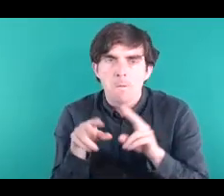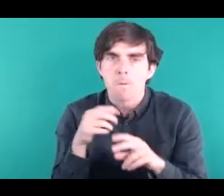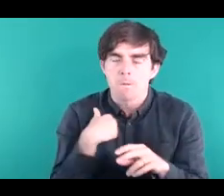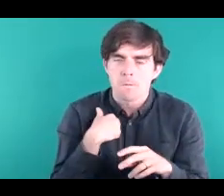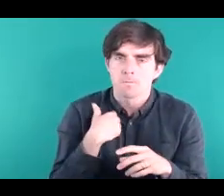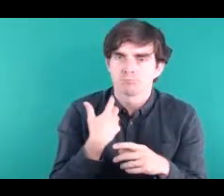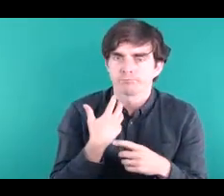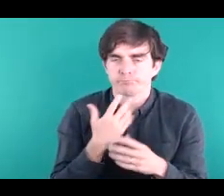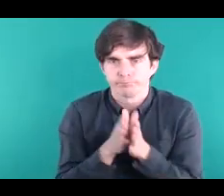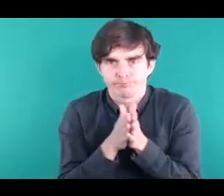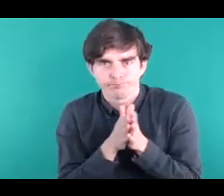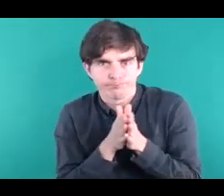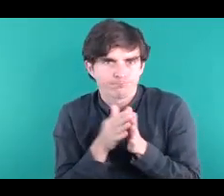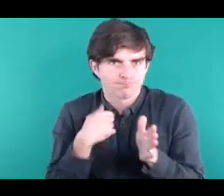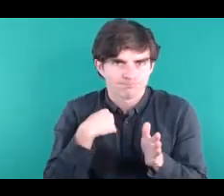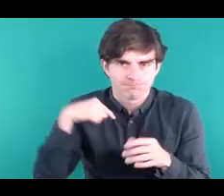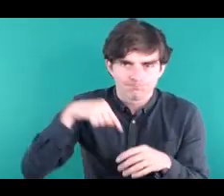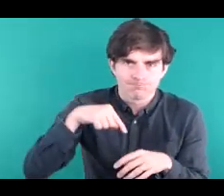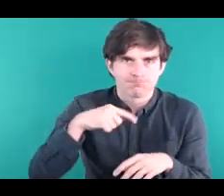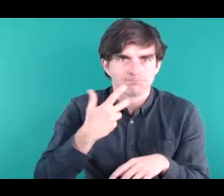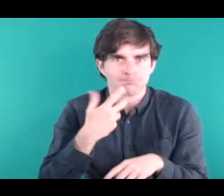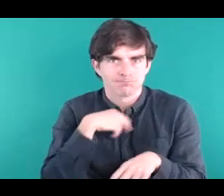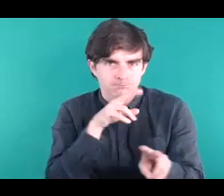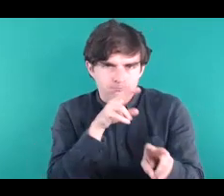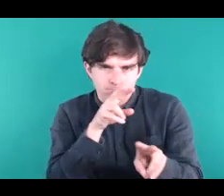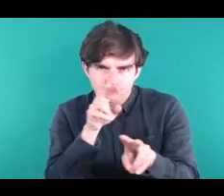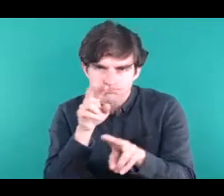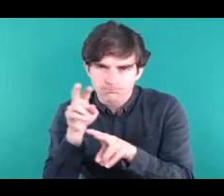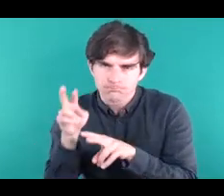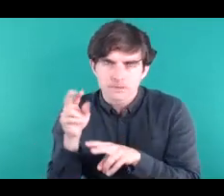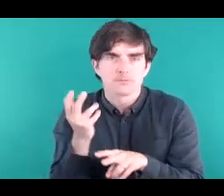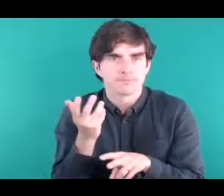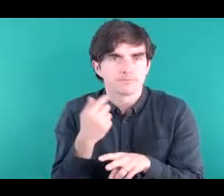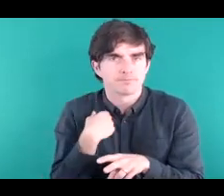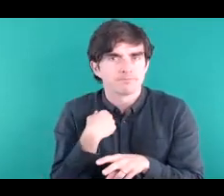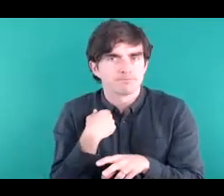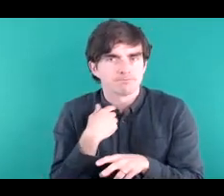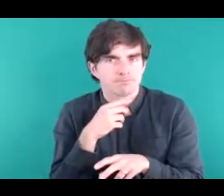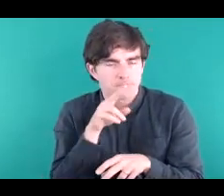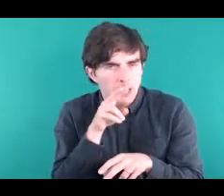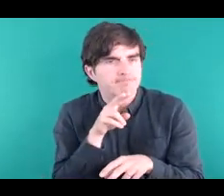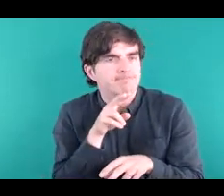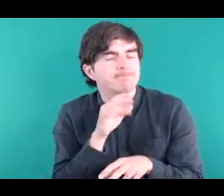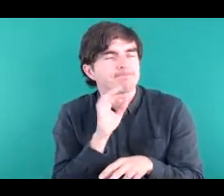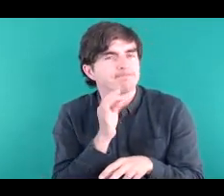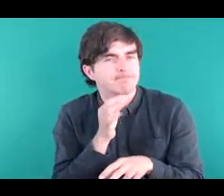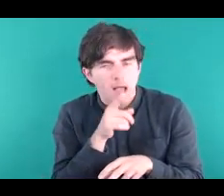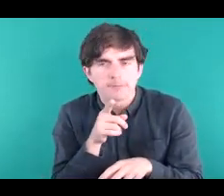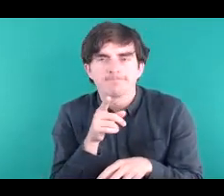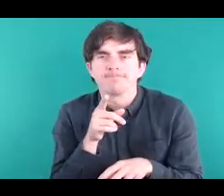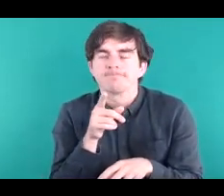that even if our journeys have taken us down different pathways, it seems that we're all reaching similar destinations